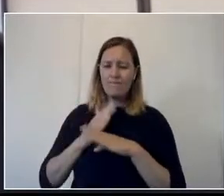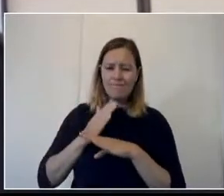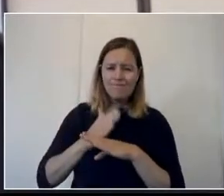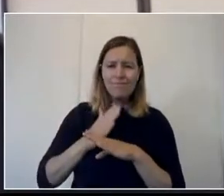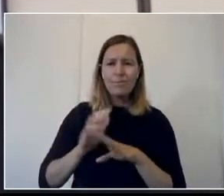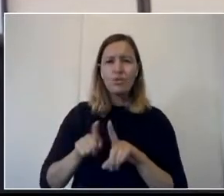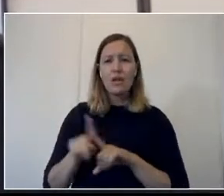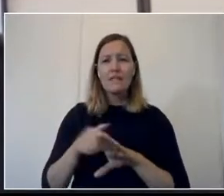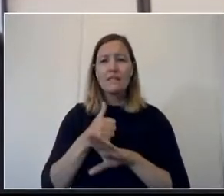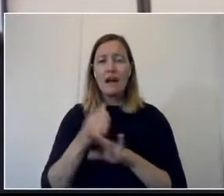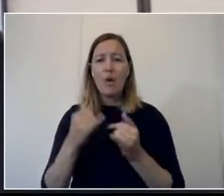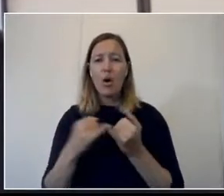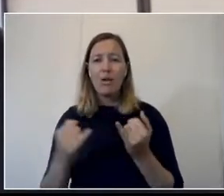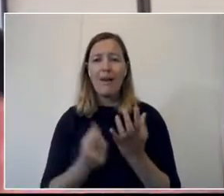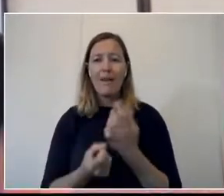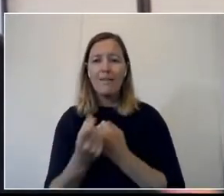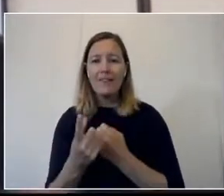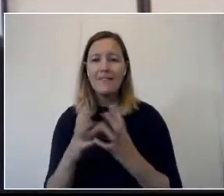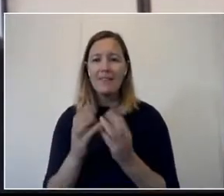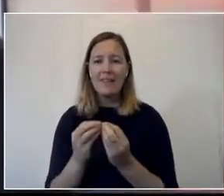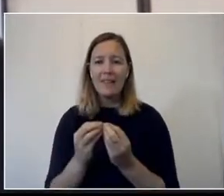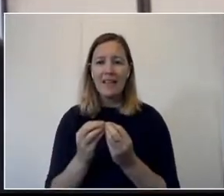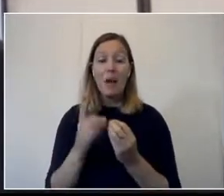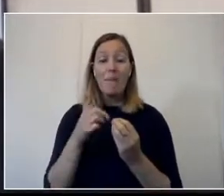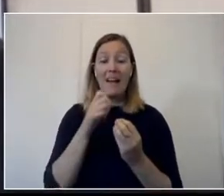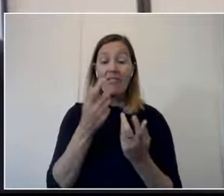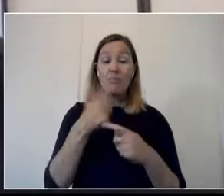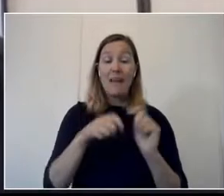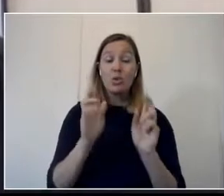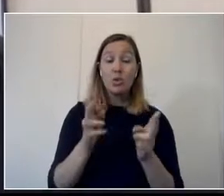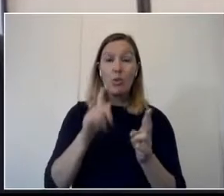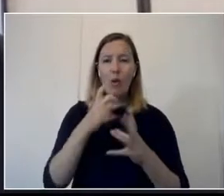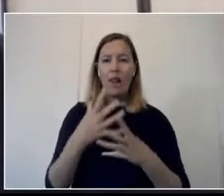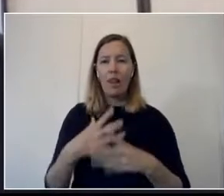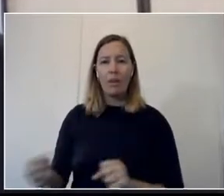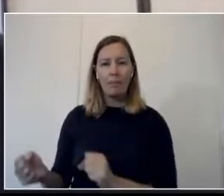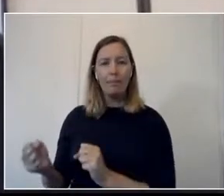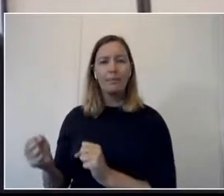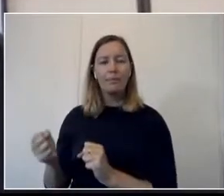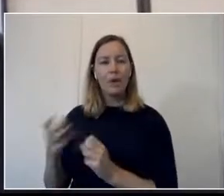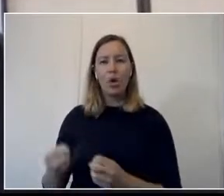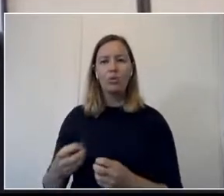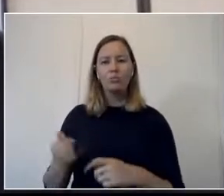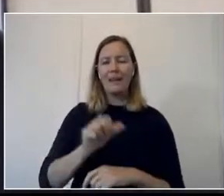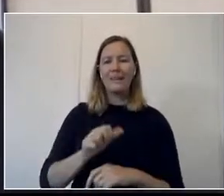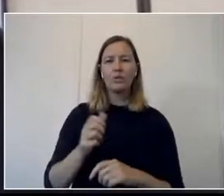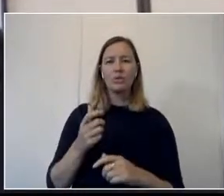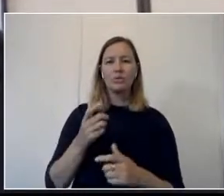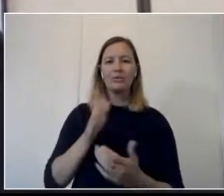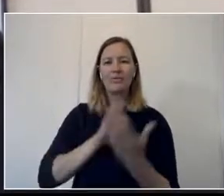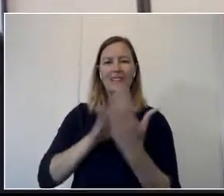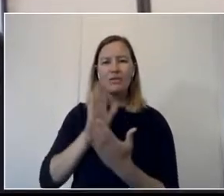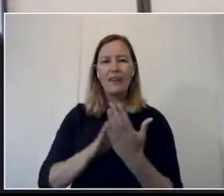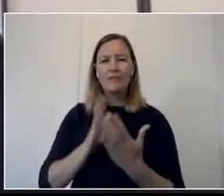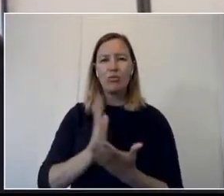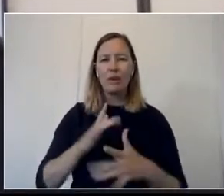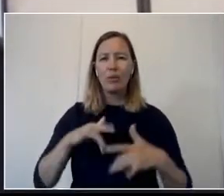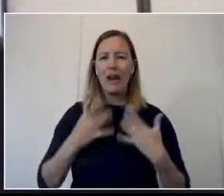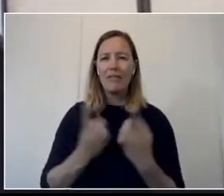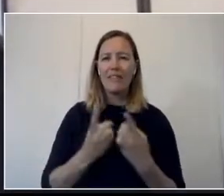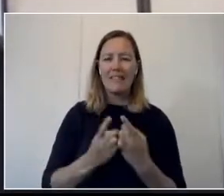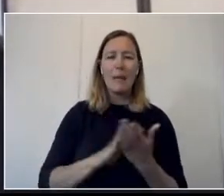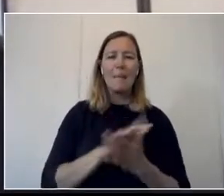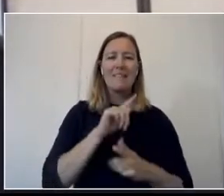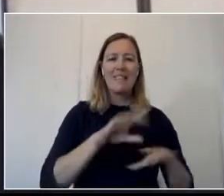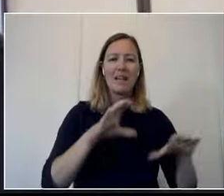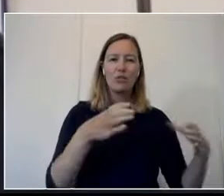online and making them accessible will take them back offline and they'll go back to the real, you know, real in real life, and that will exclude